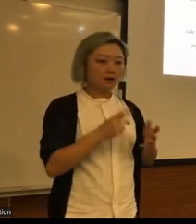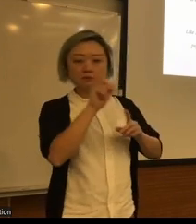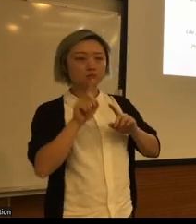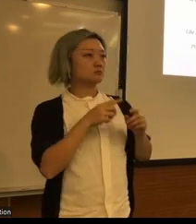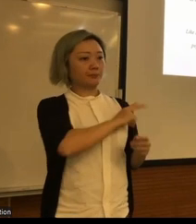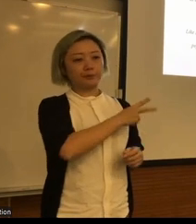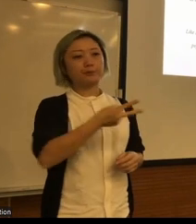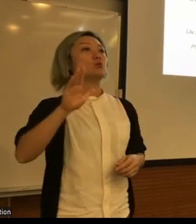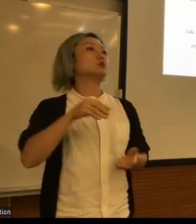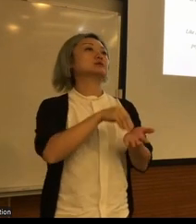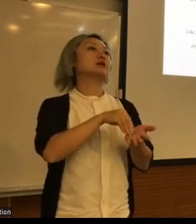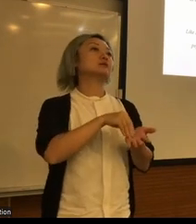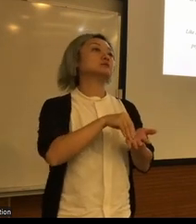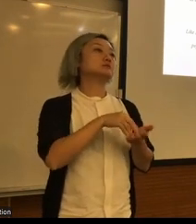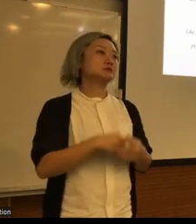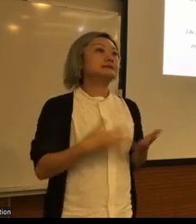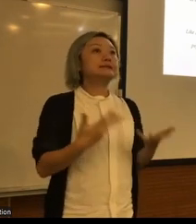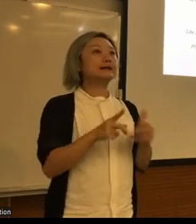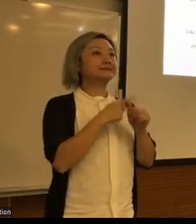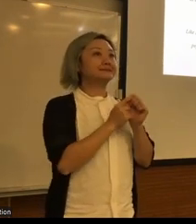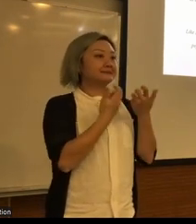So whenever you measure